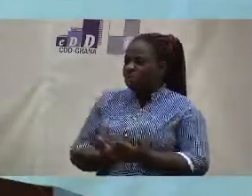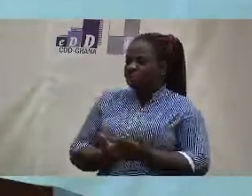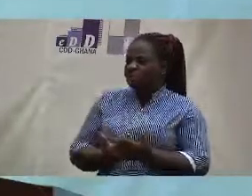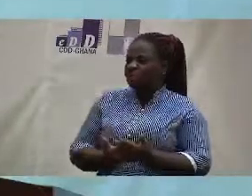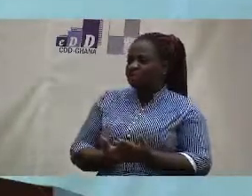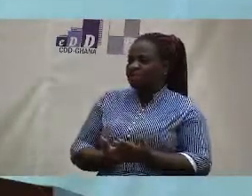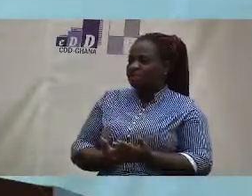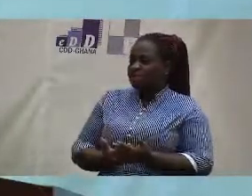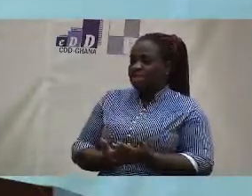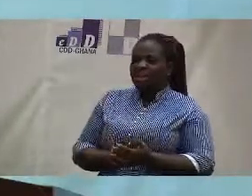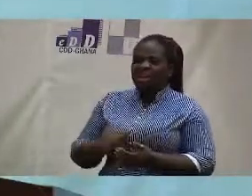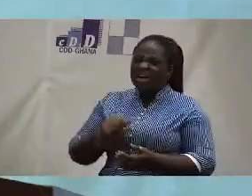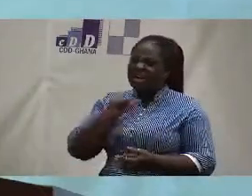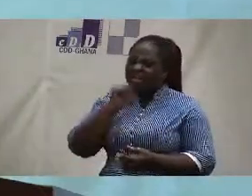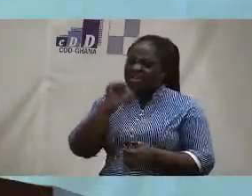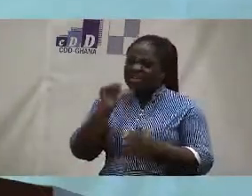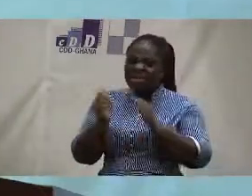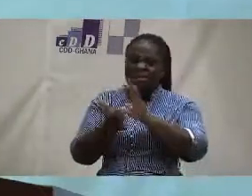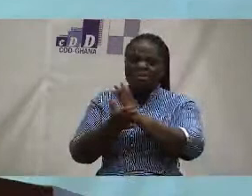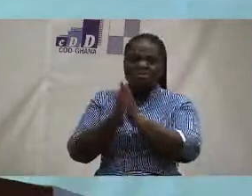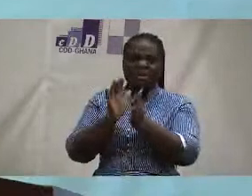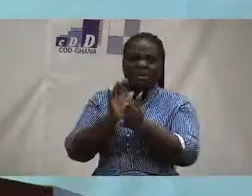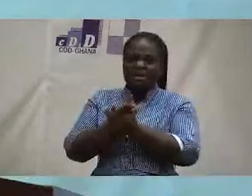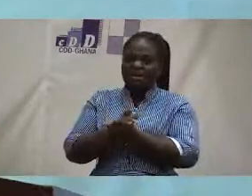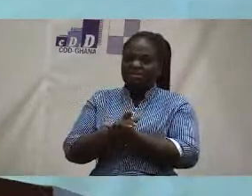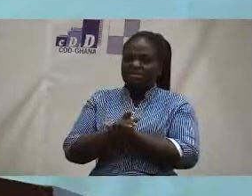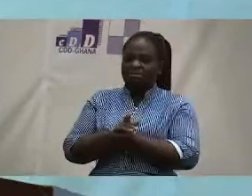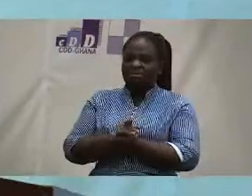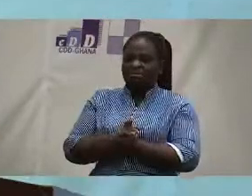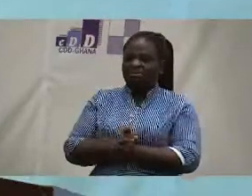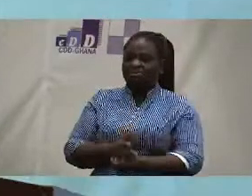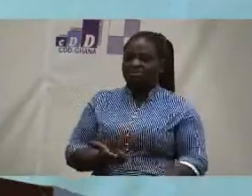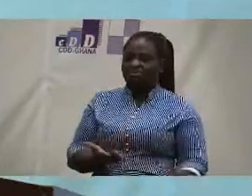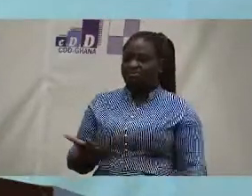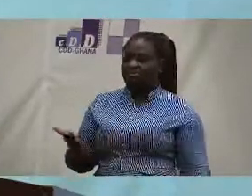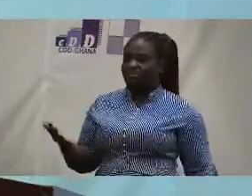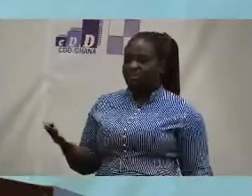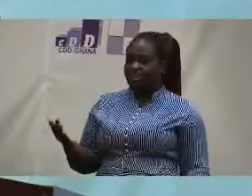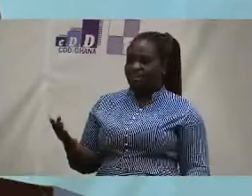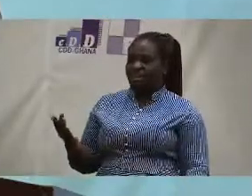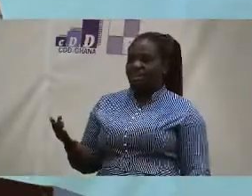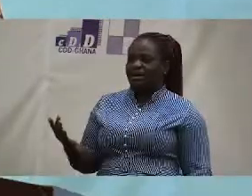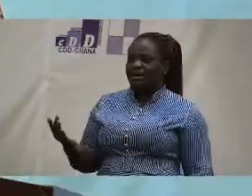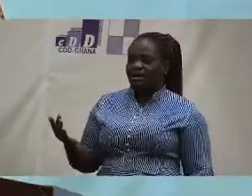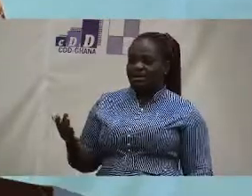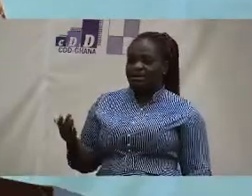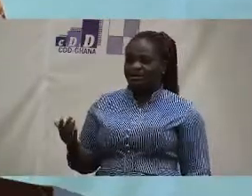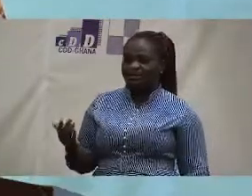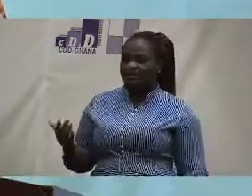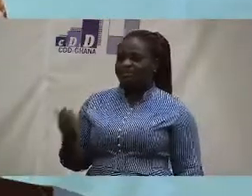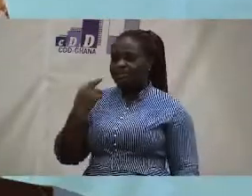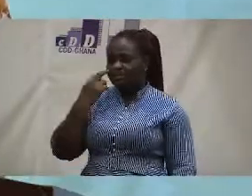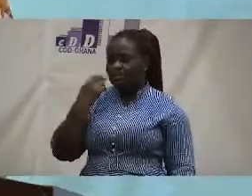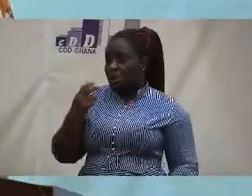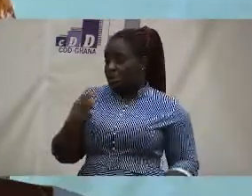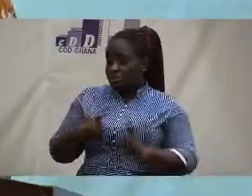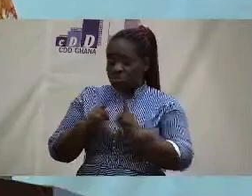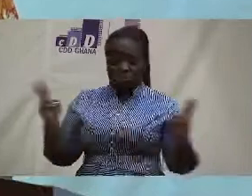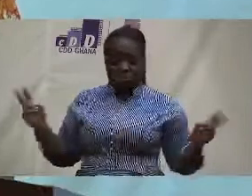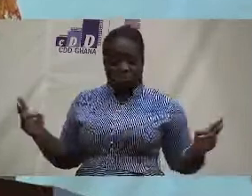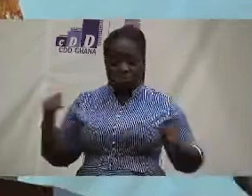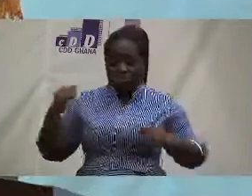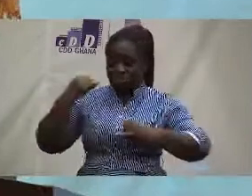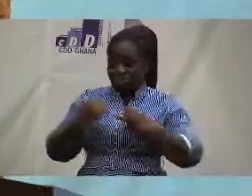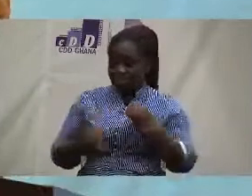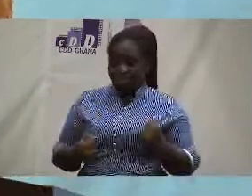remuneration, it would not have become as enticing as it really is itself. So in